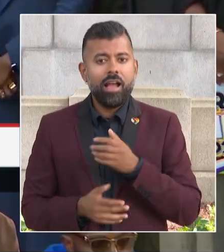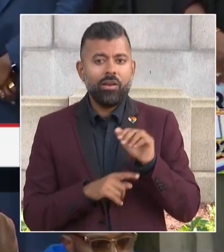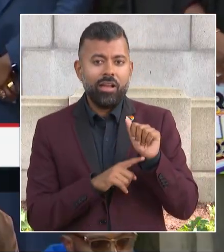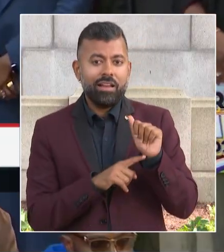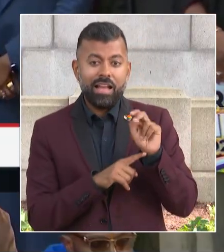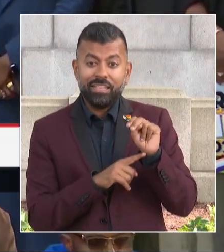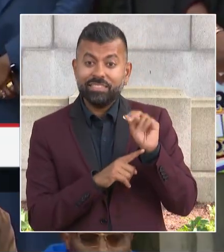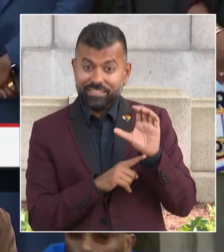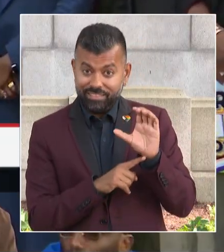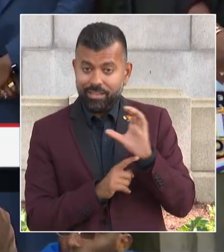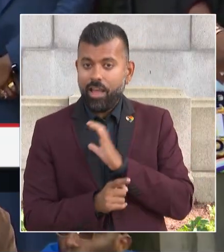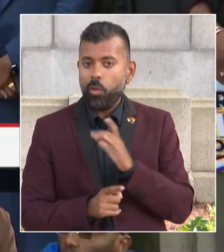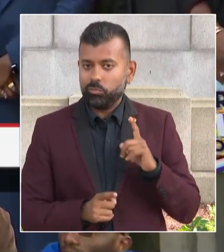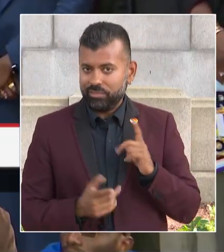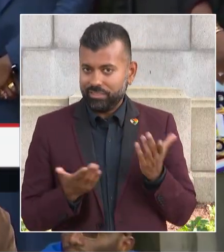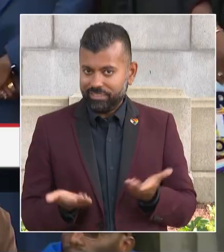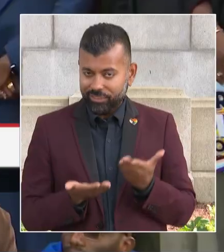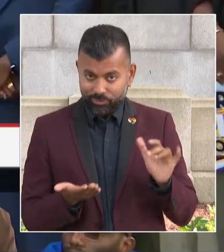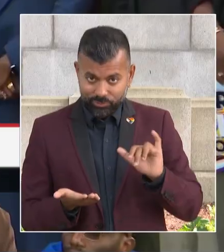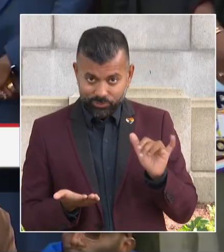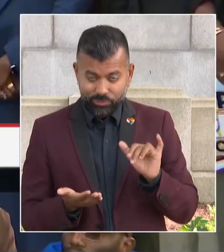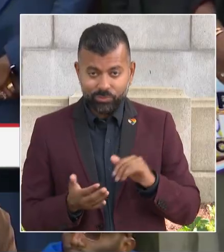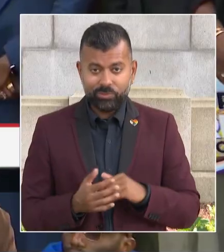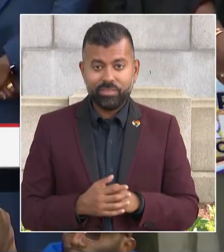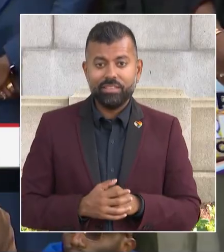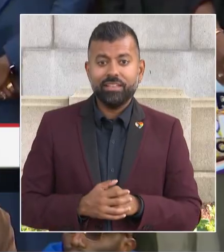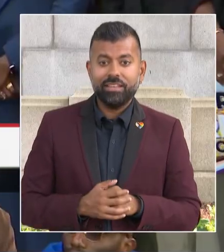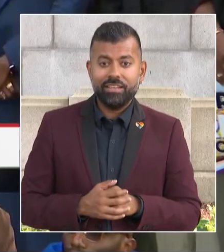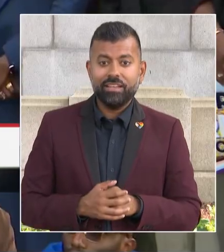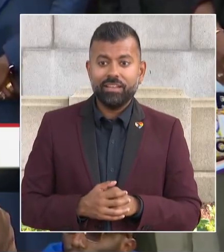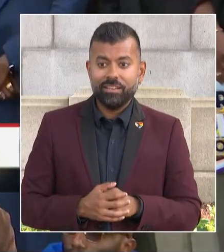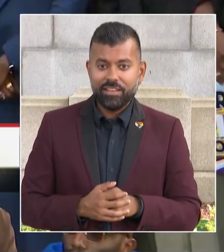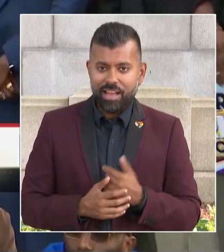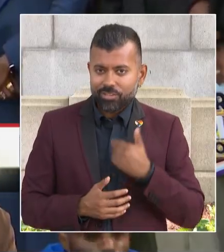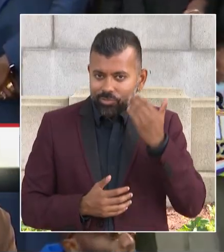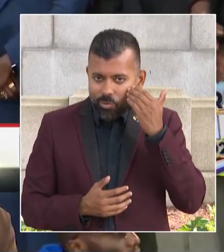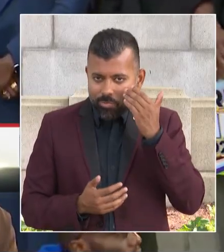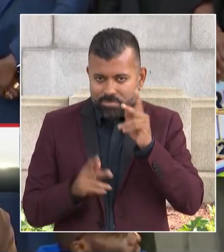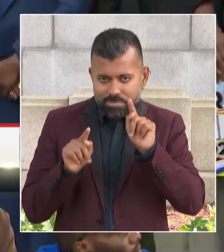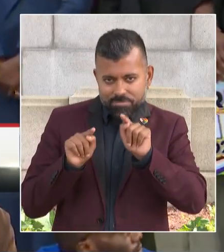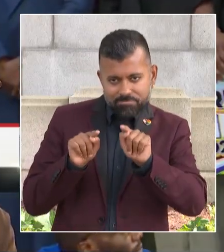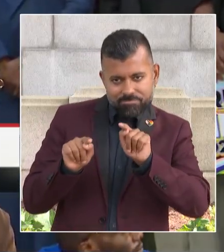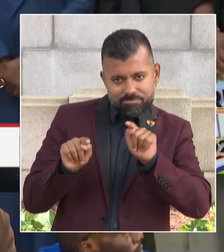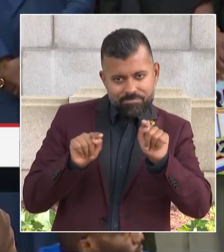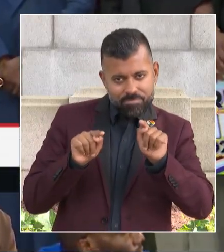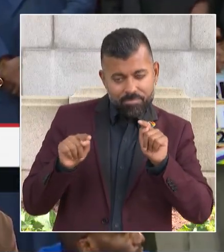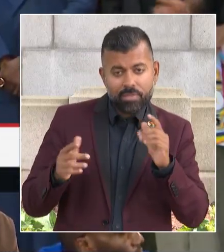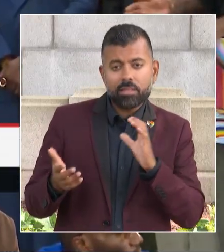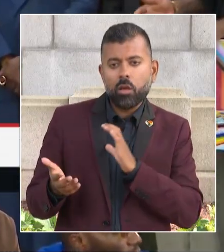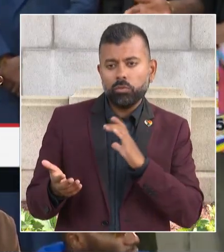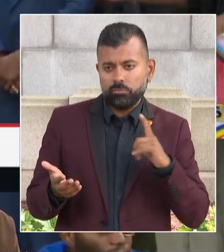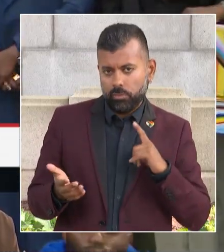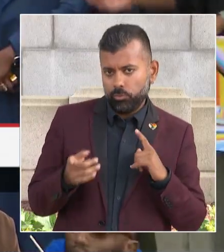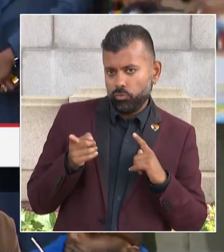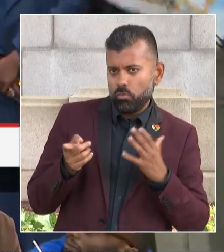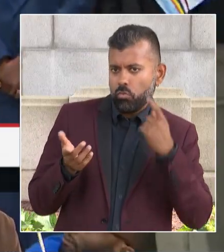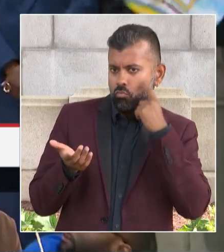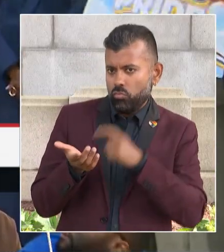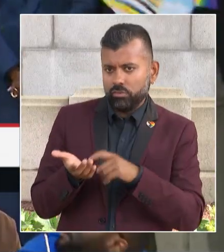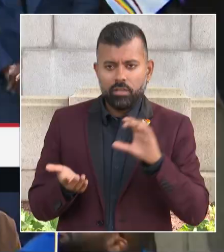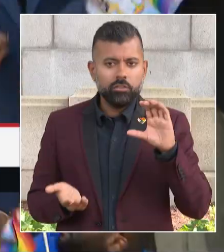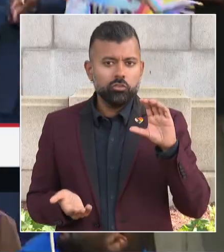everybody present. So with that, I want to first acknowledge Councilmember Christina Henderson. Okay. Yes.